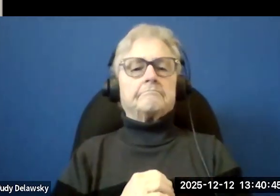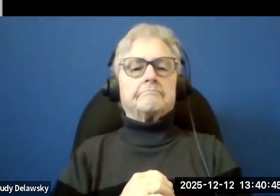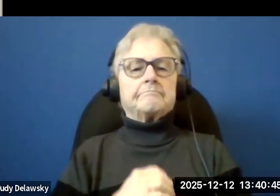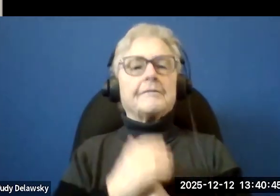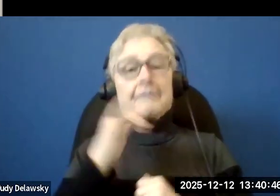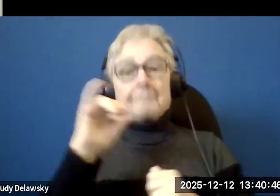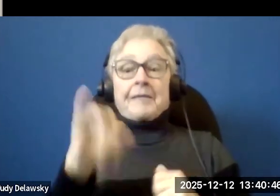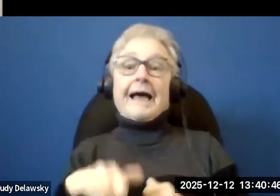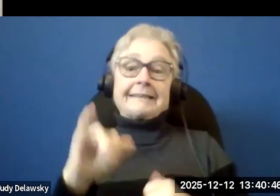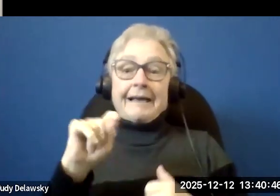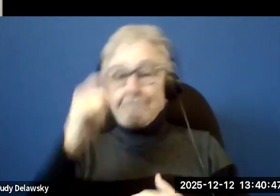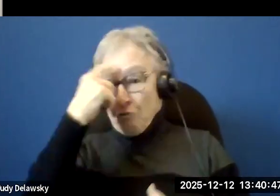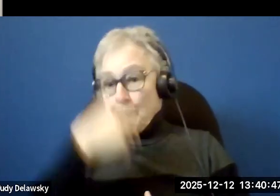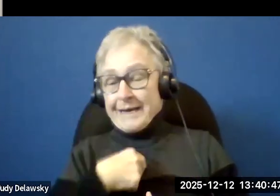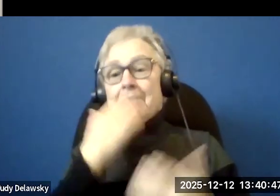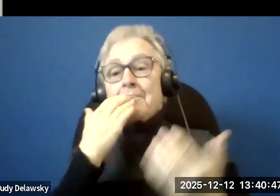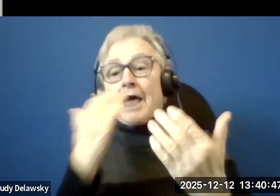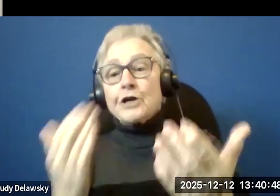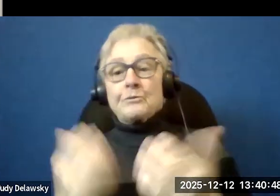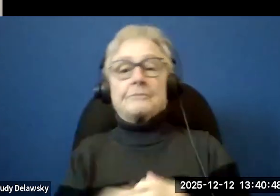for me. Thank you.